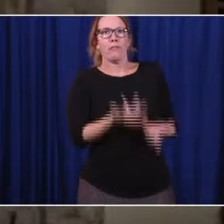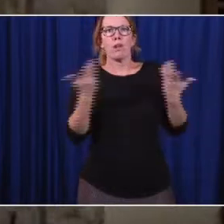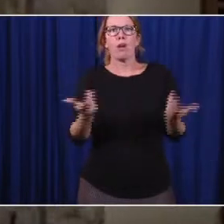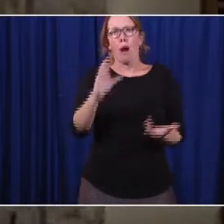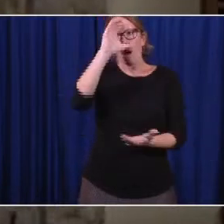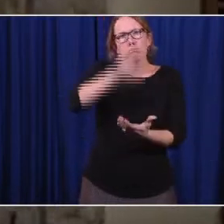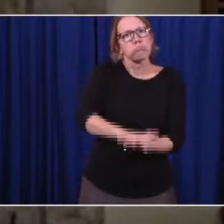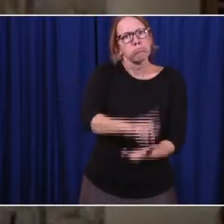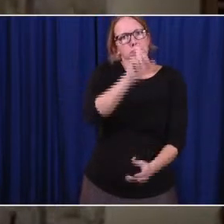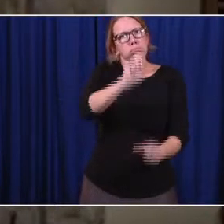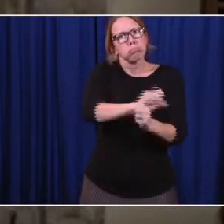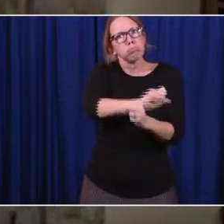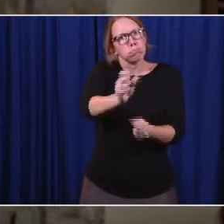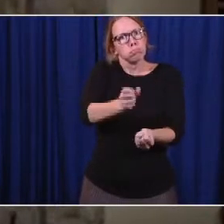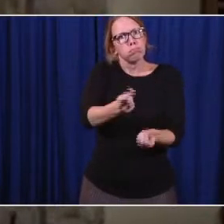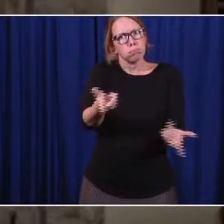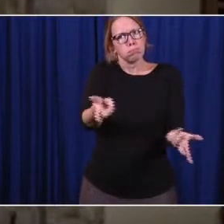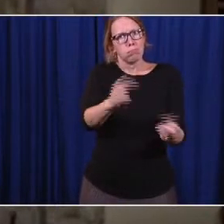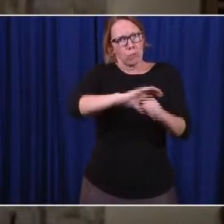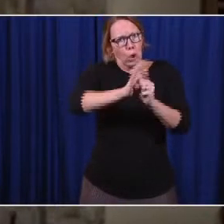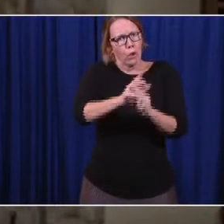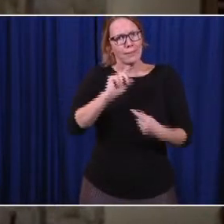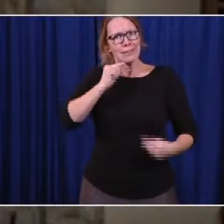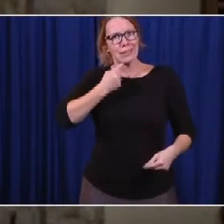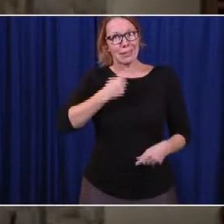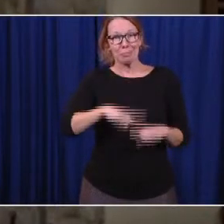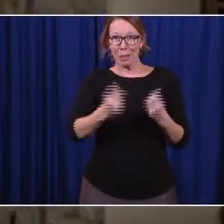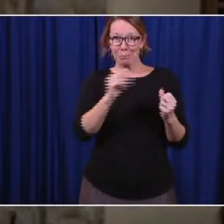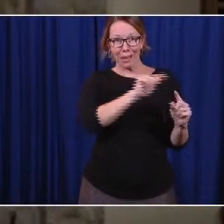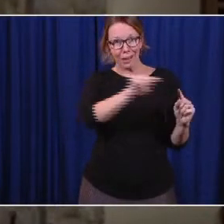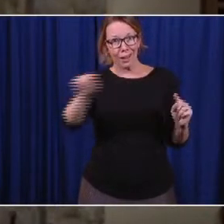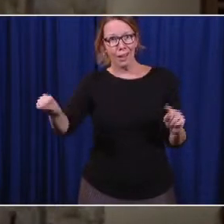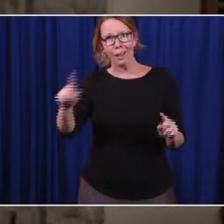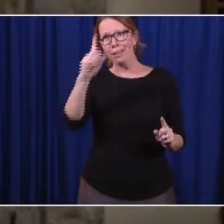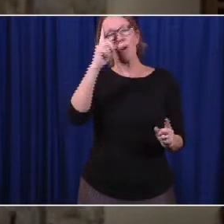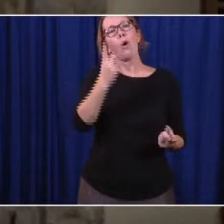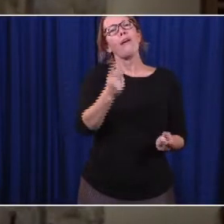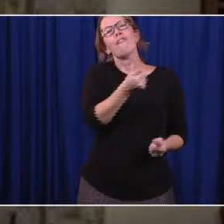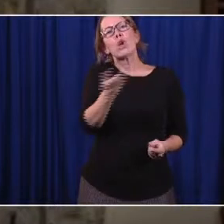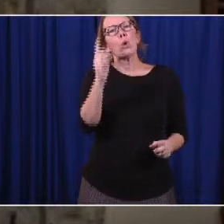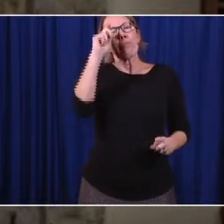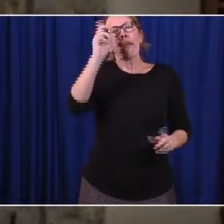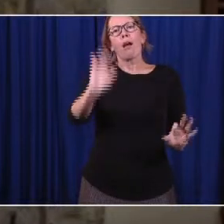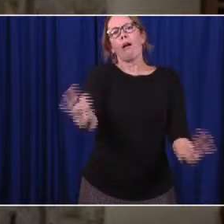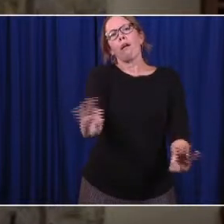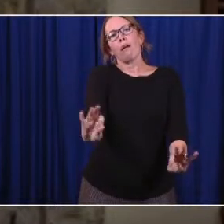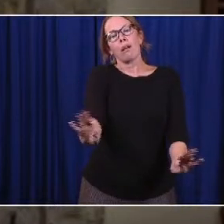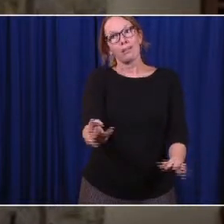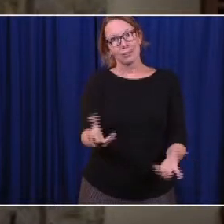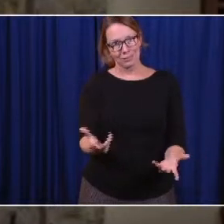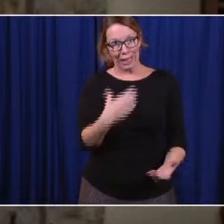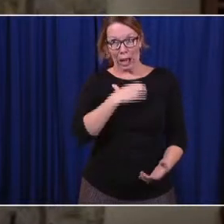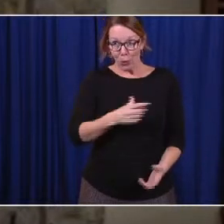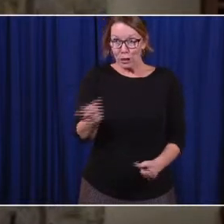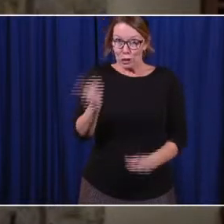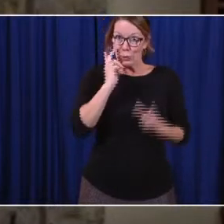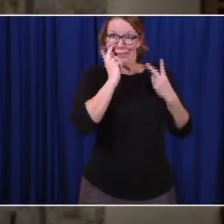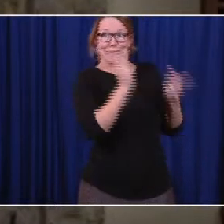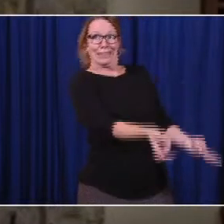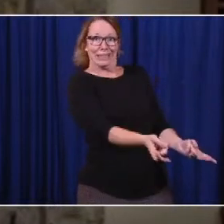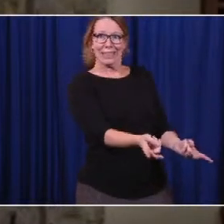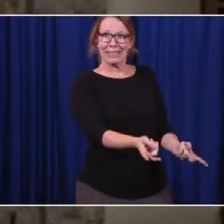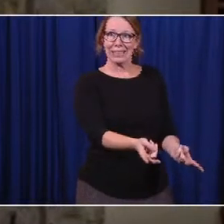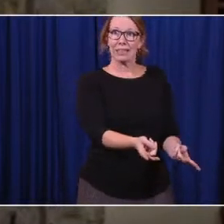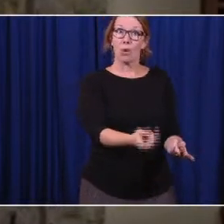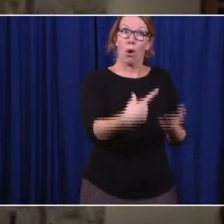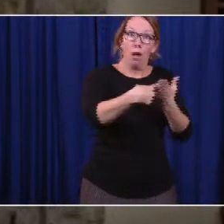number of people out there who are making a lot of noise. And I just wish that they would go spend some time talking